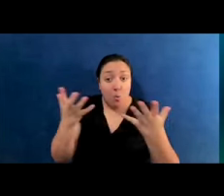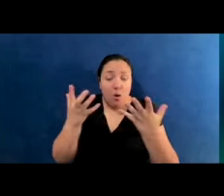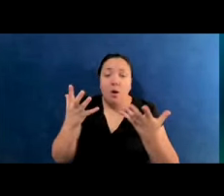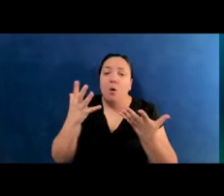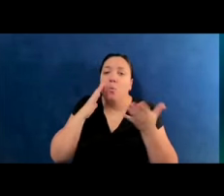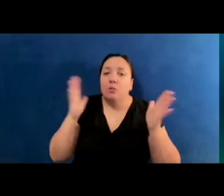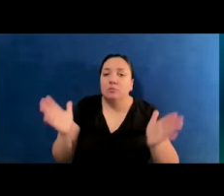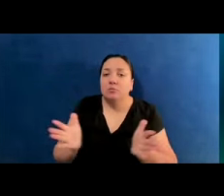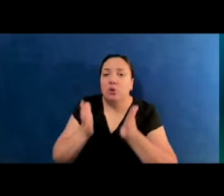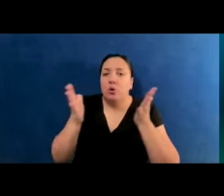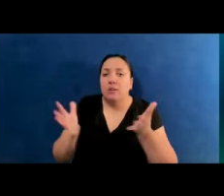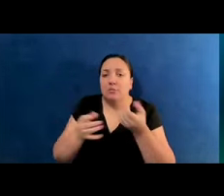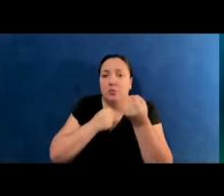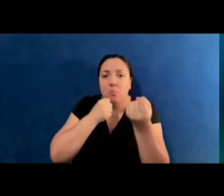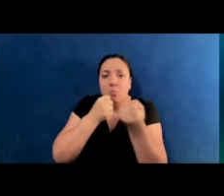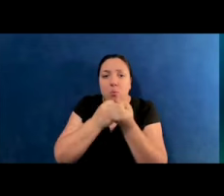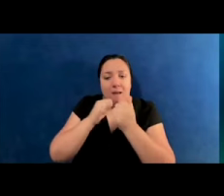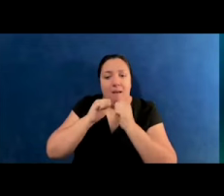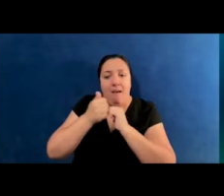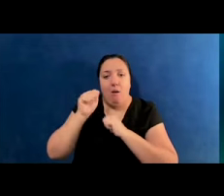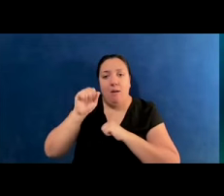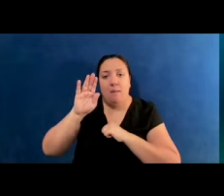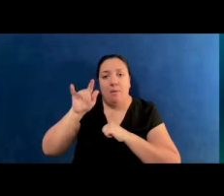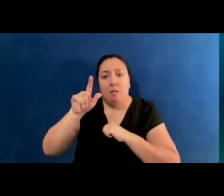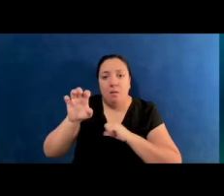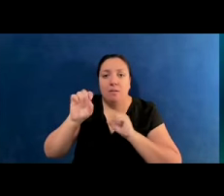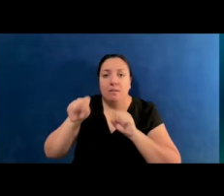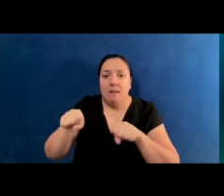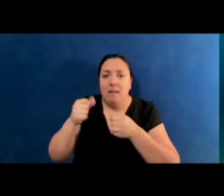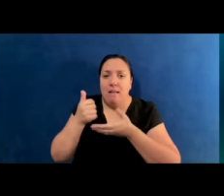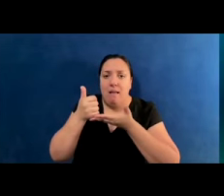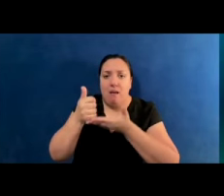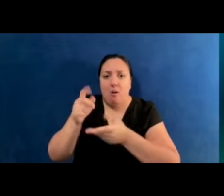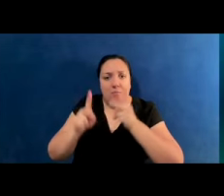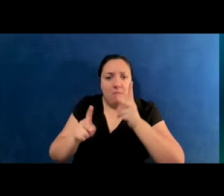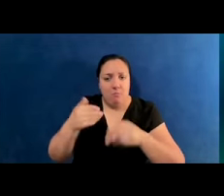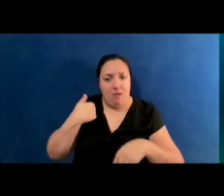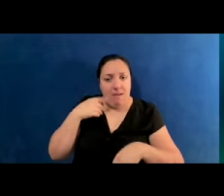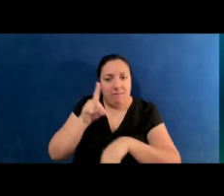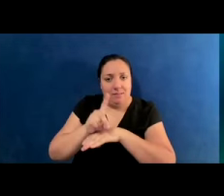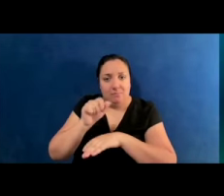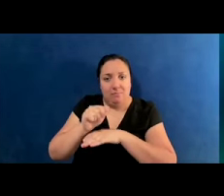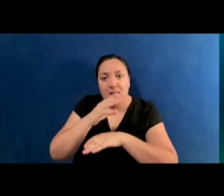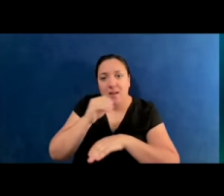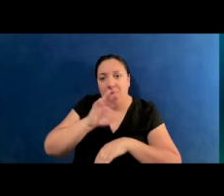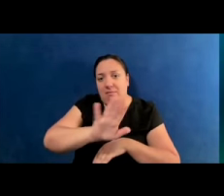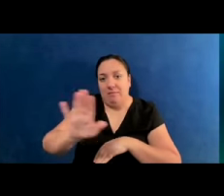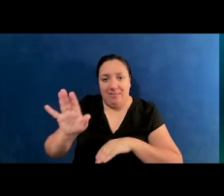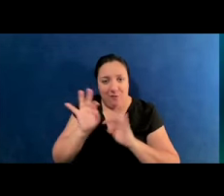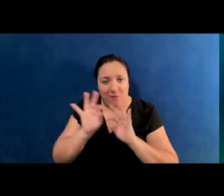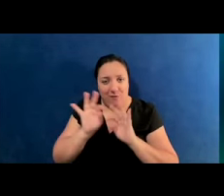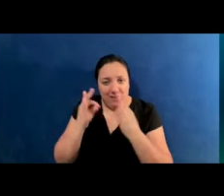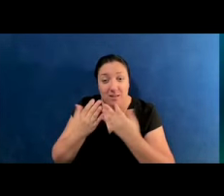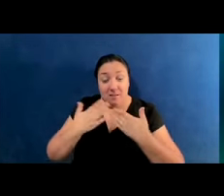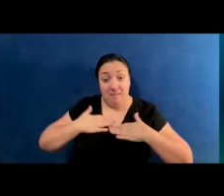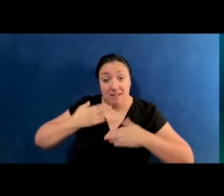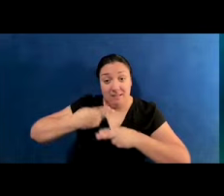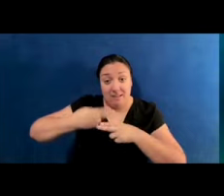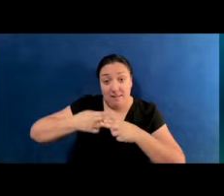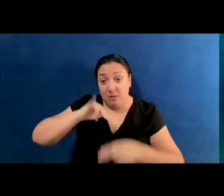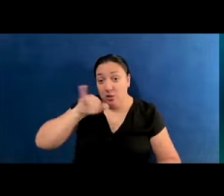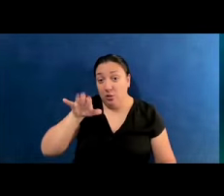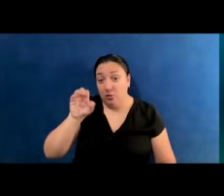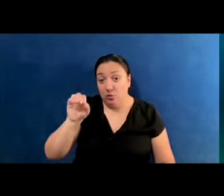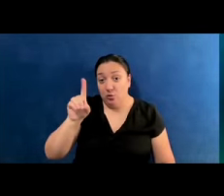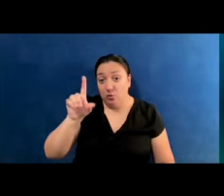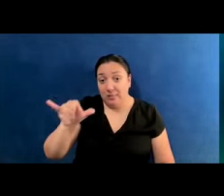ABLE can make on the lives of millions of Americans with disabilities and their families. And my name is Jody Ellis, and I